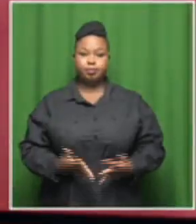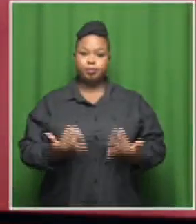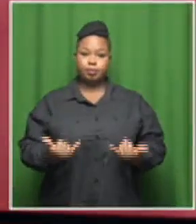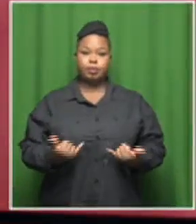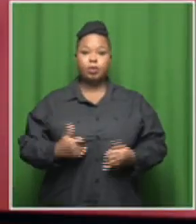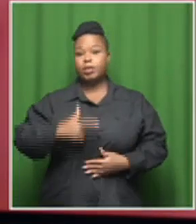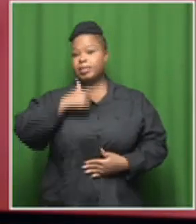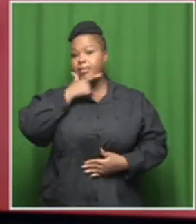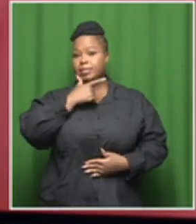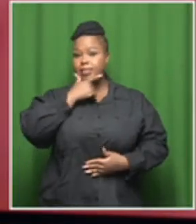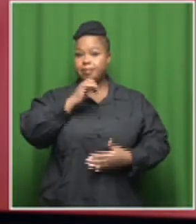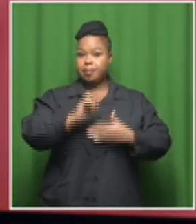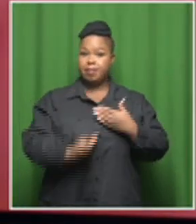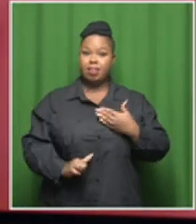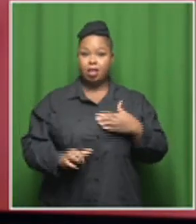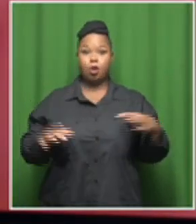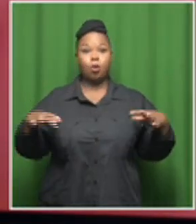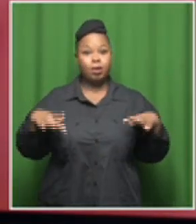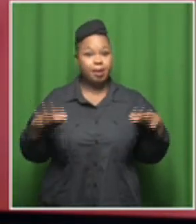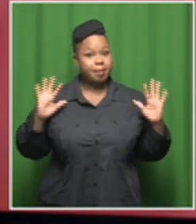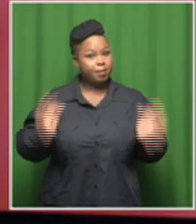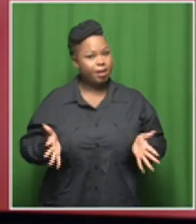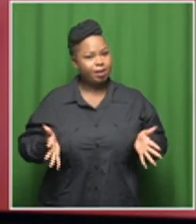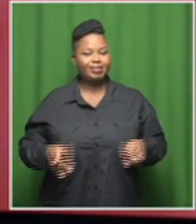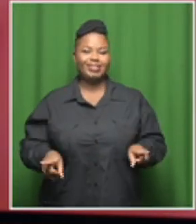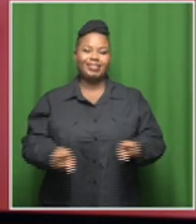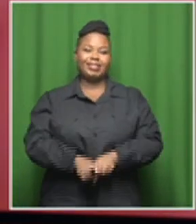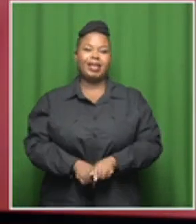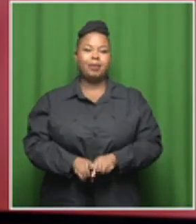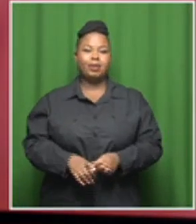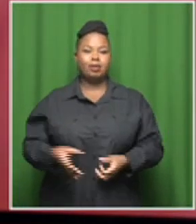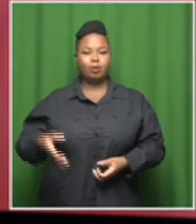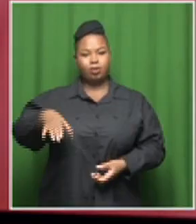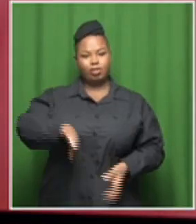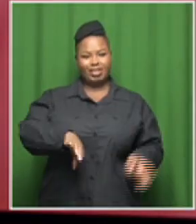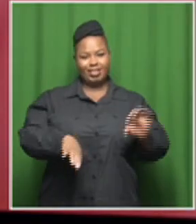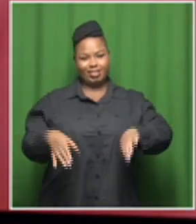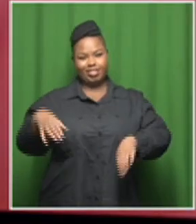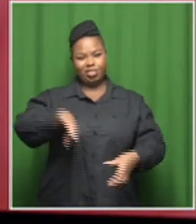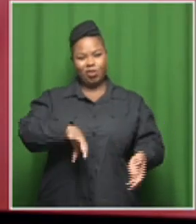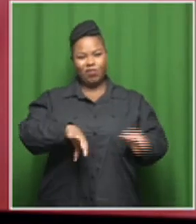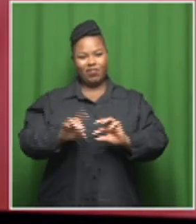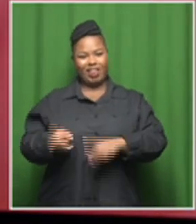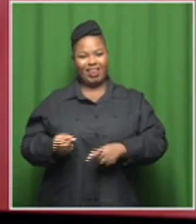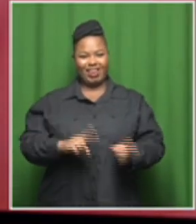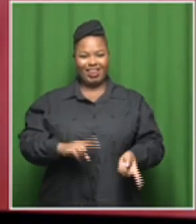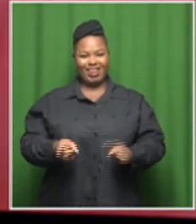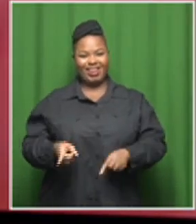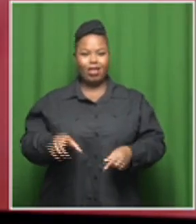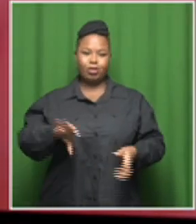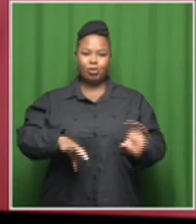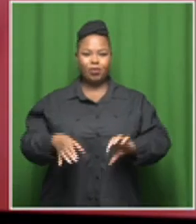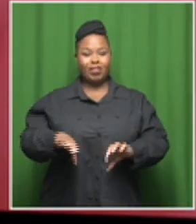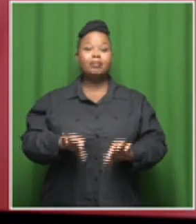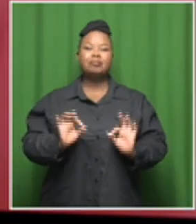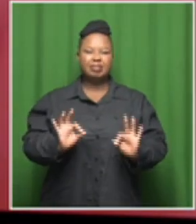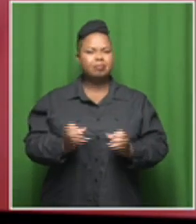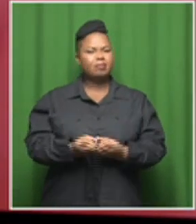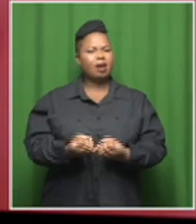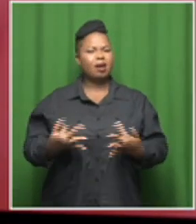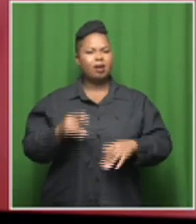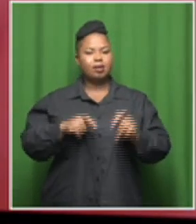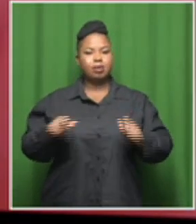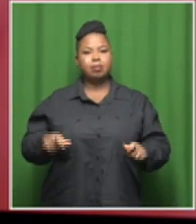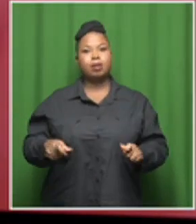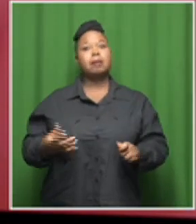Now, December is not only holiday time, it's also Stokvel season, which means that millions of people across the country will be